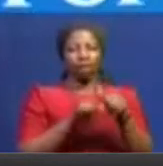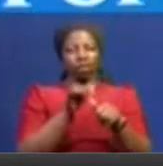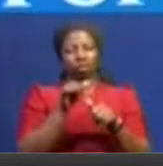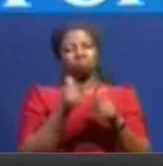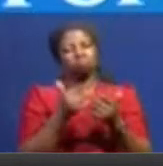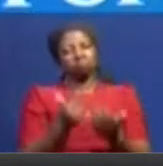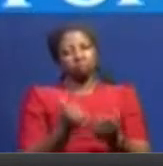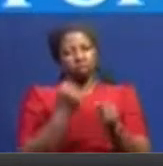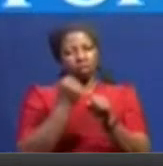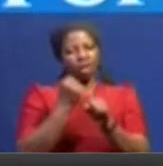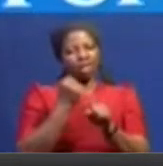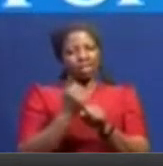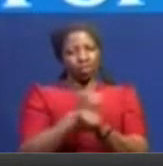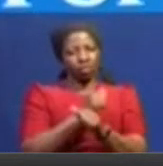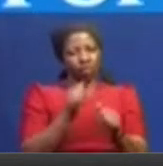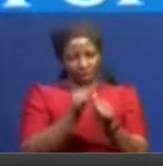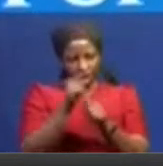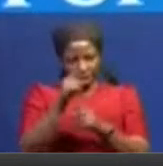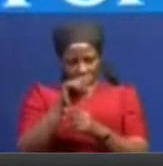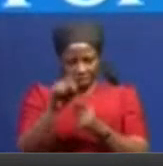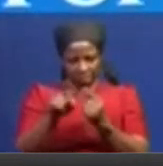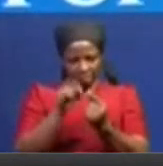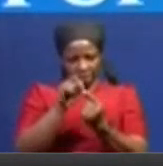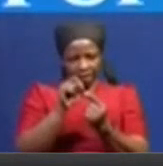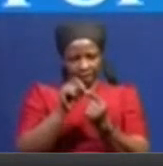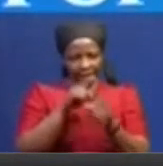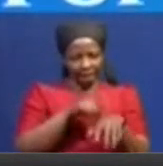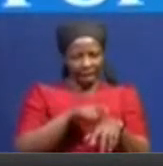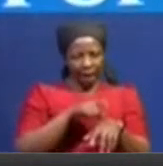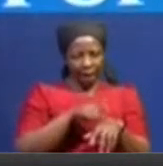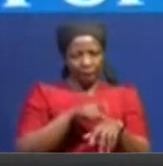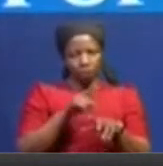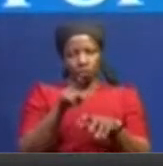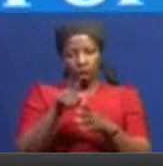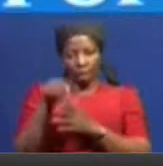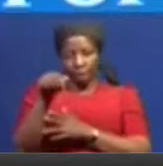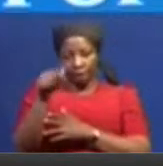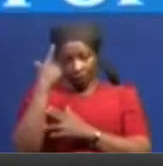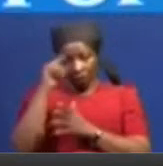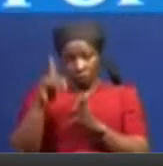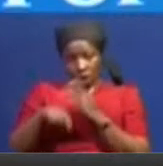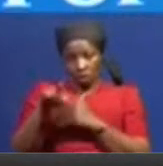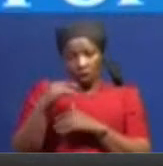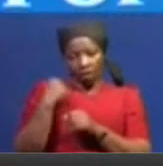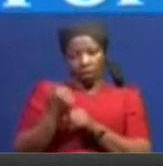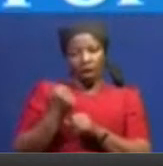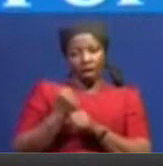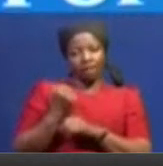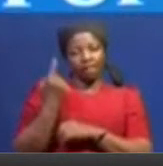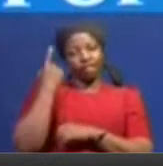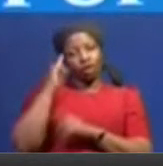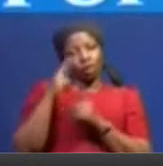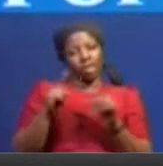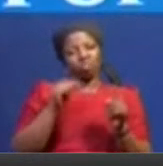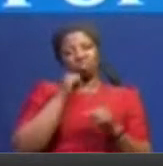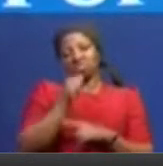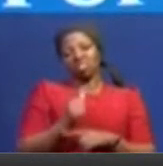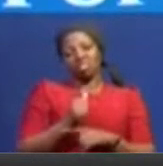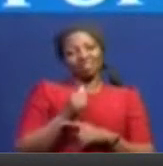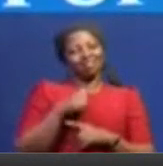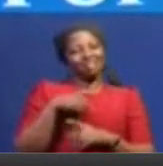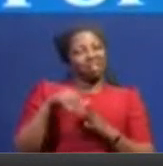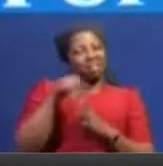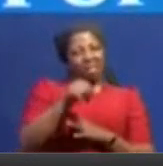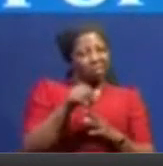within specific times. You are paid for what you have delivered. You're not paid just because you're supposed to have been at work that day. You must be